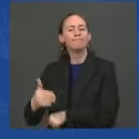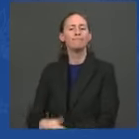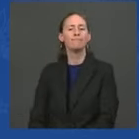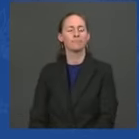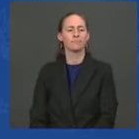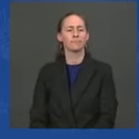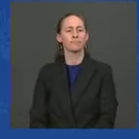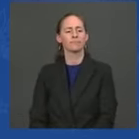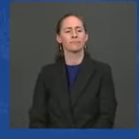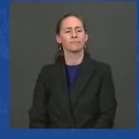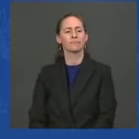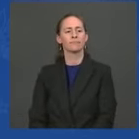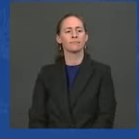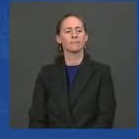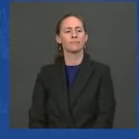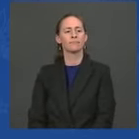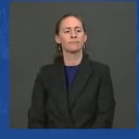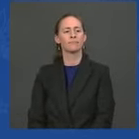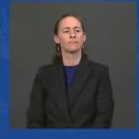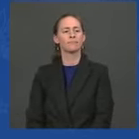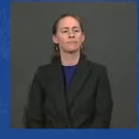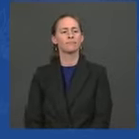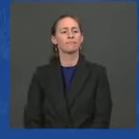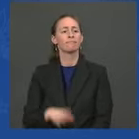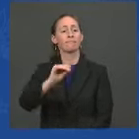this lady's child tax credit,